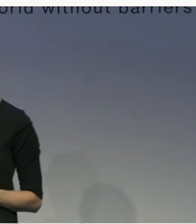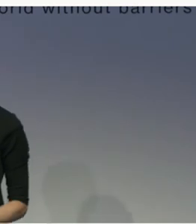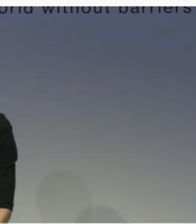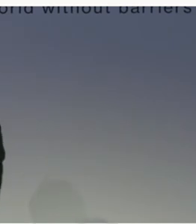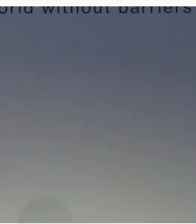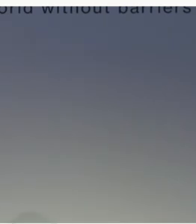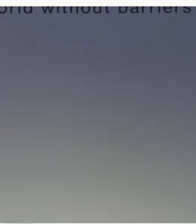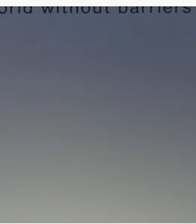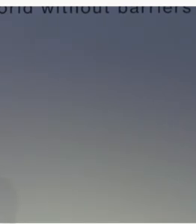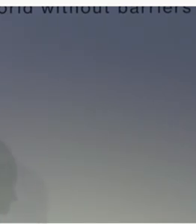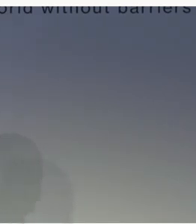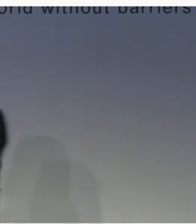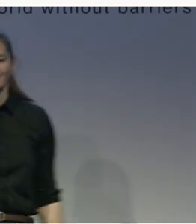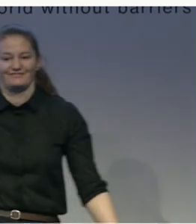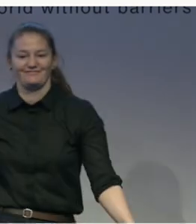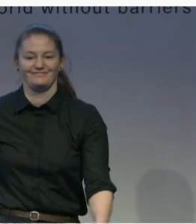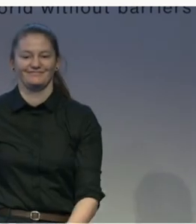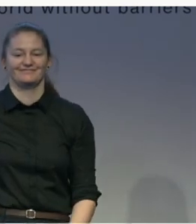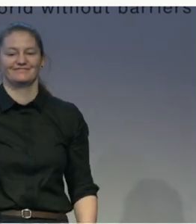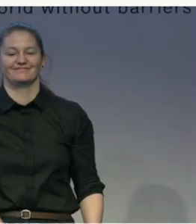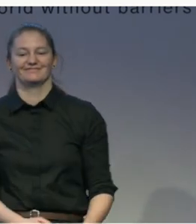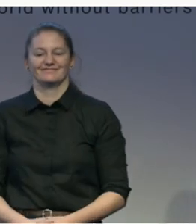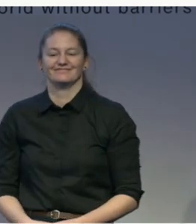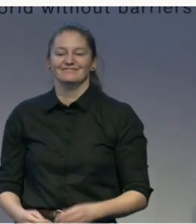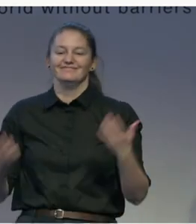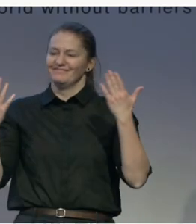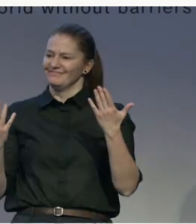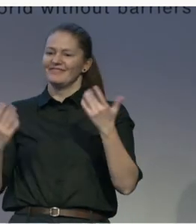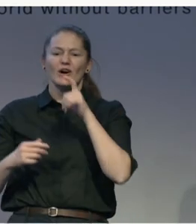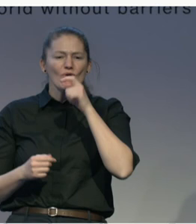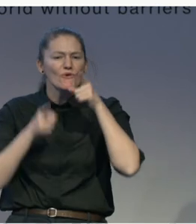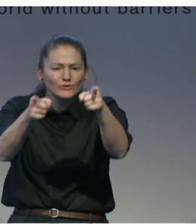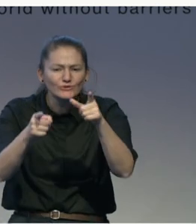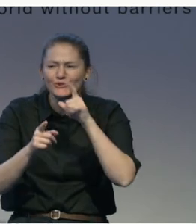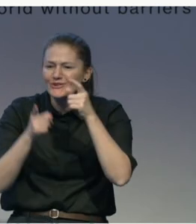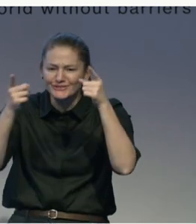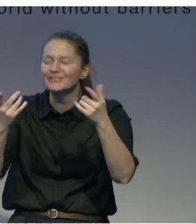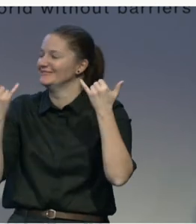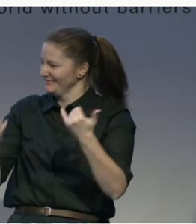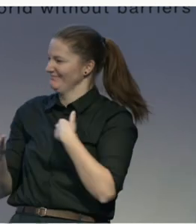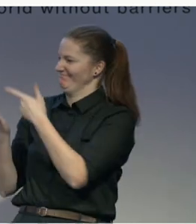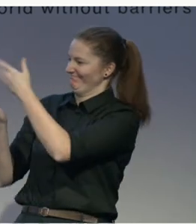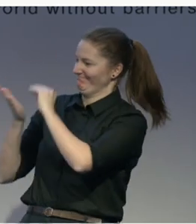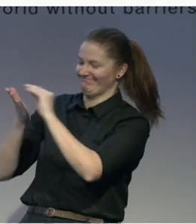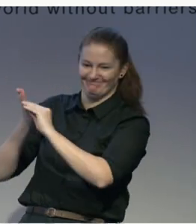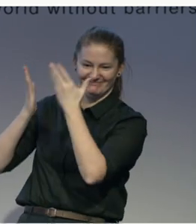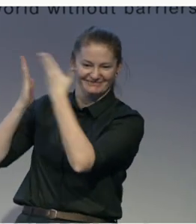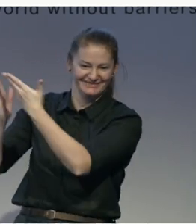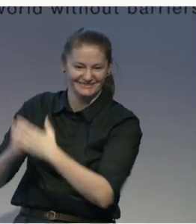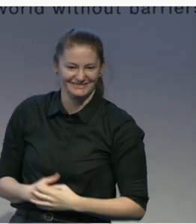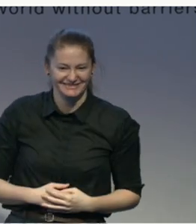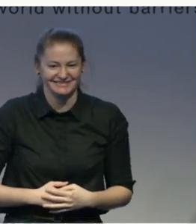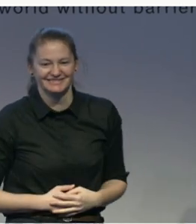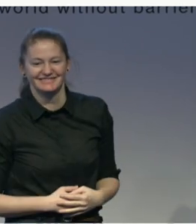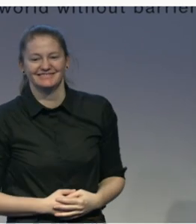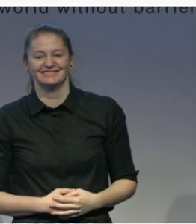Exactly. So what we saw here was a very nice example of another type of conference, or actually maybe quite similar to what we see